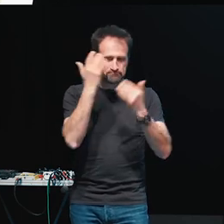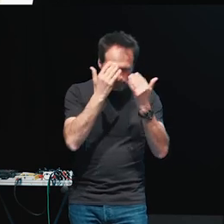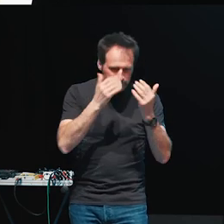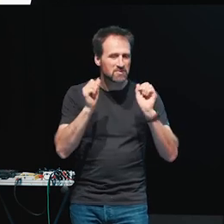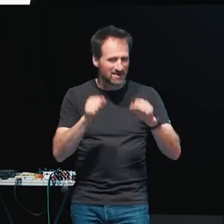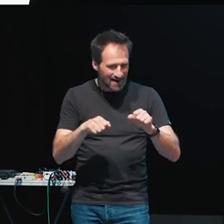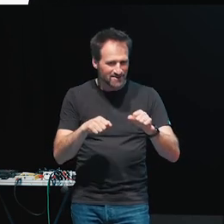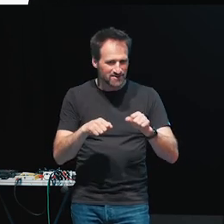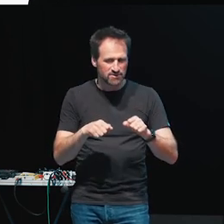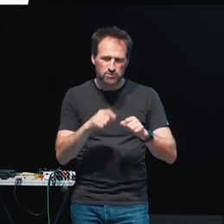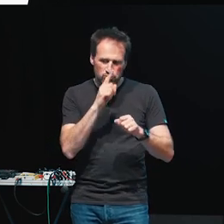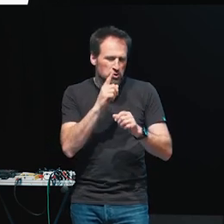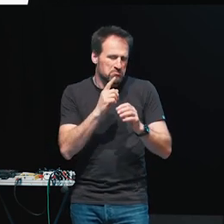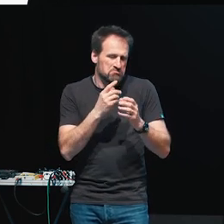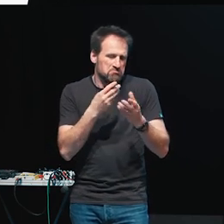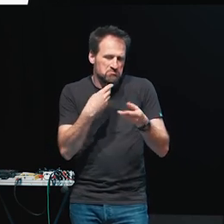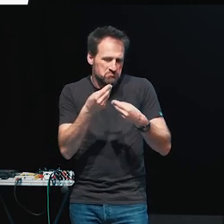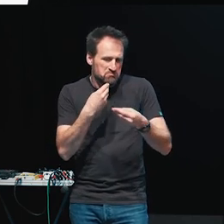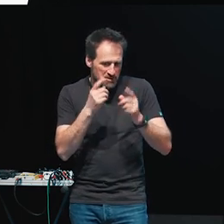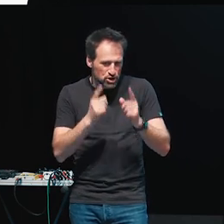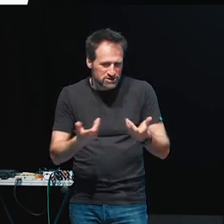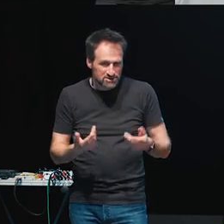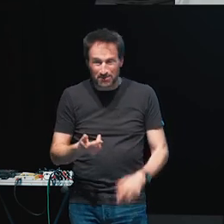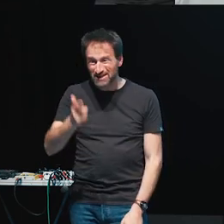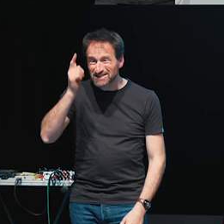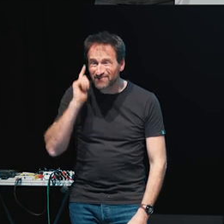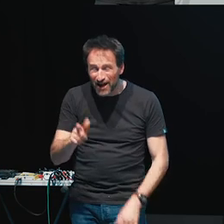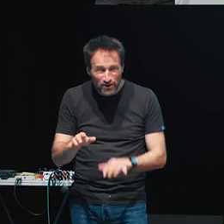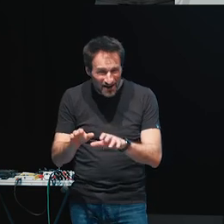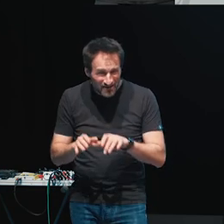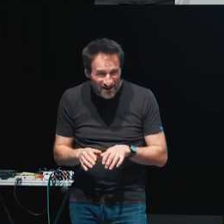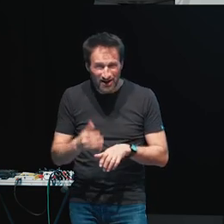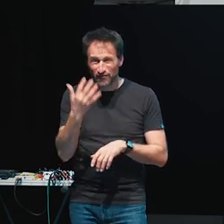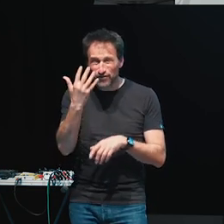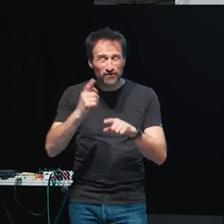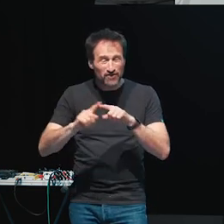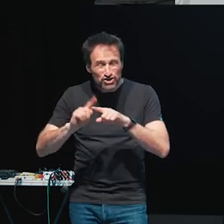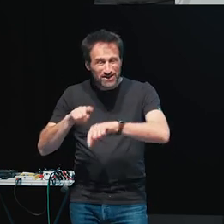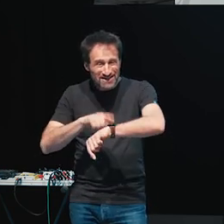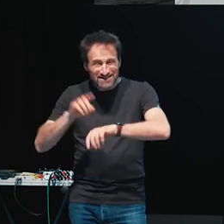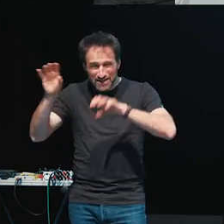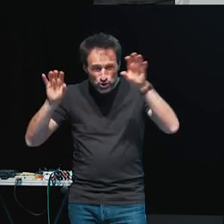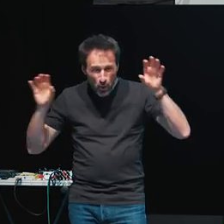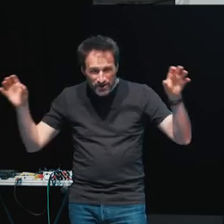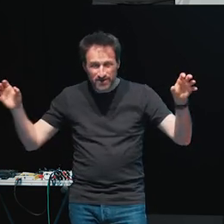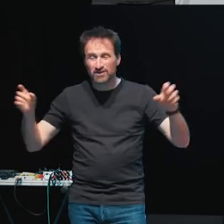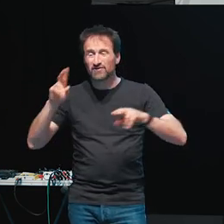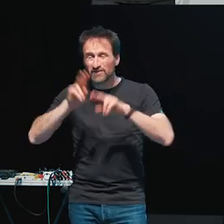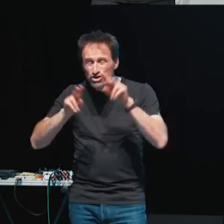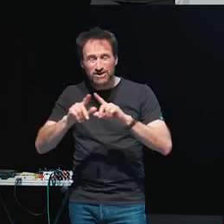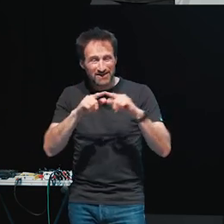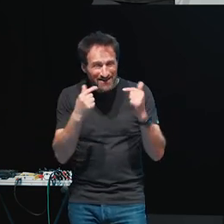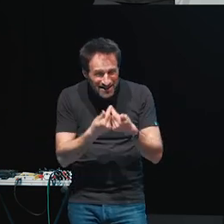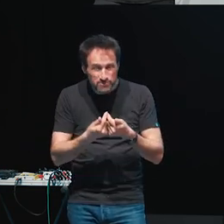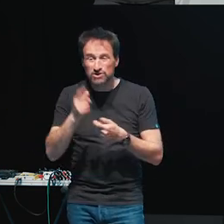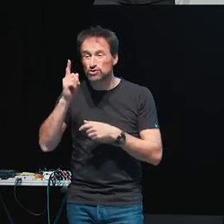It's just a matter of conversation. But when we have 200 developers from 5 different time zones, different teams, sometimes